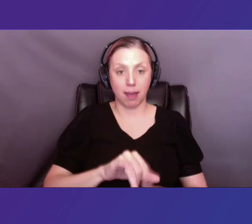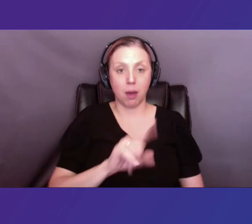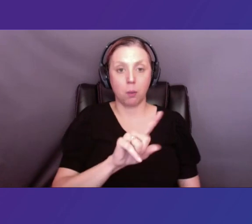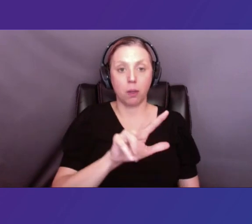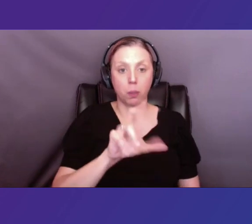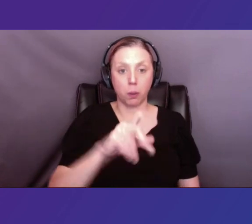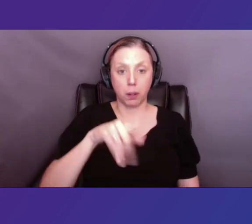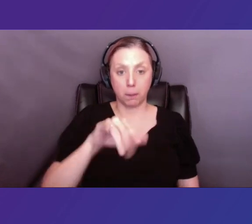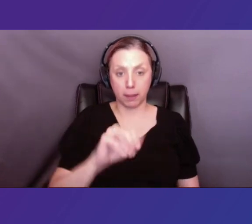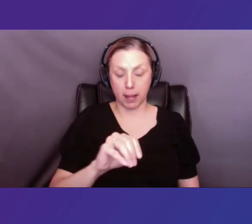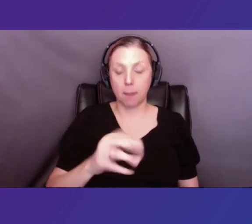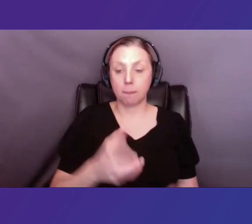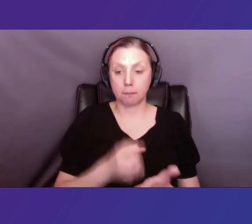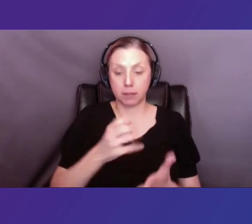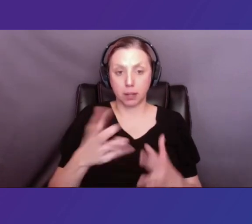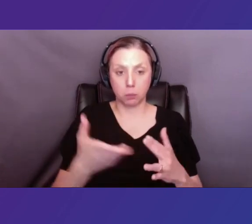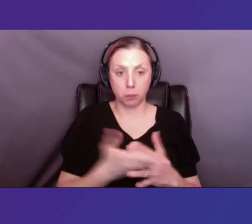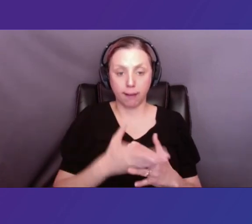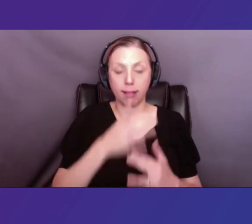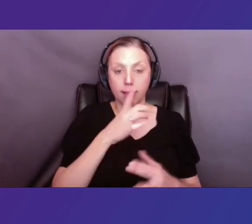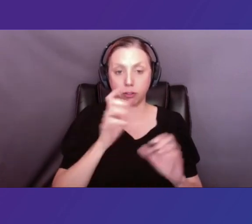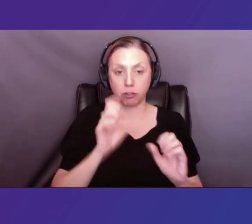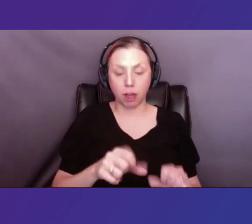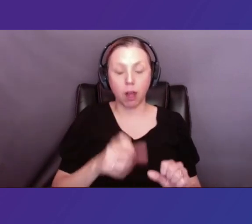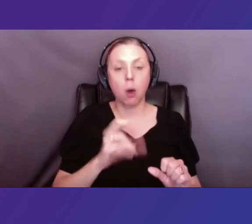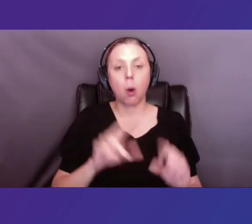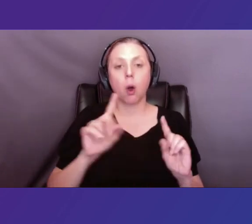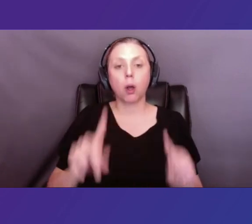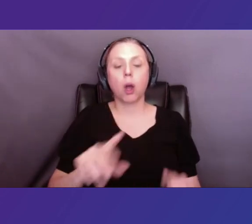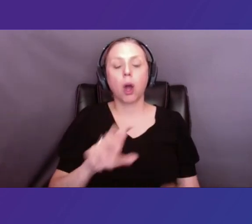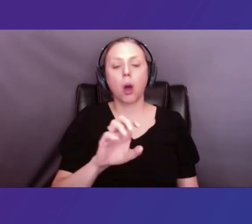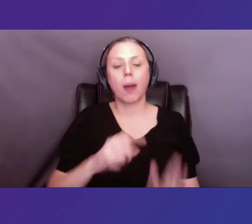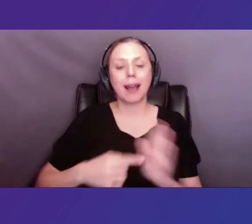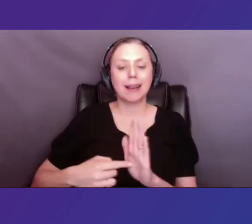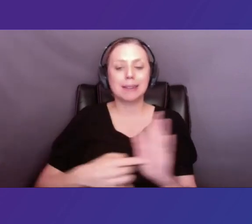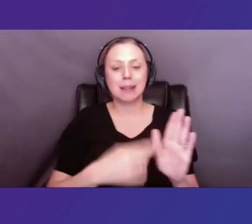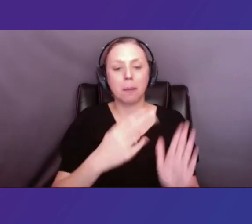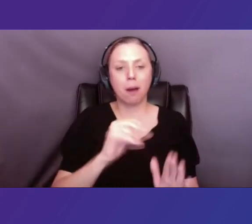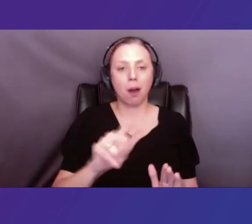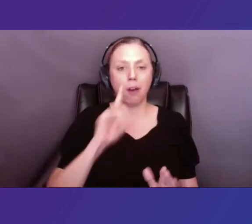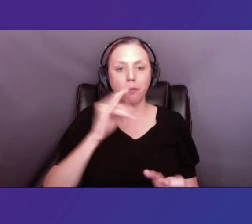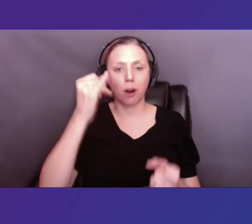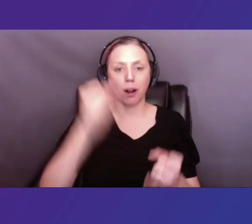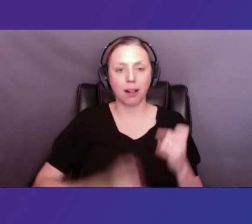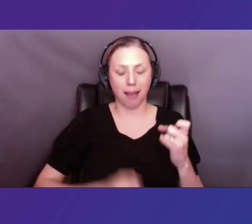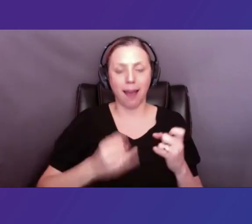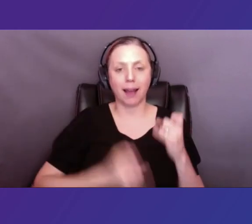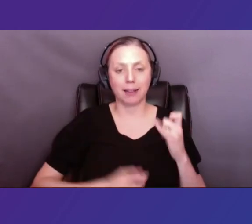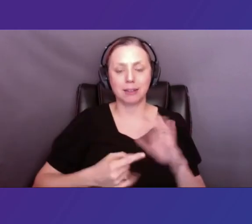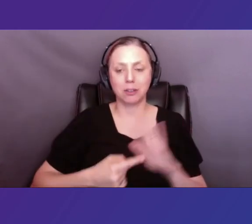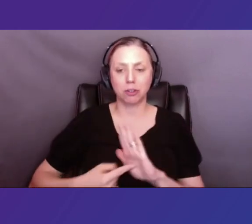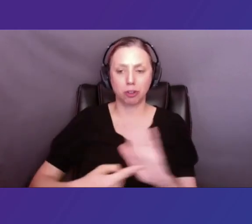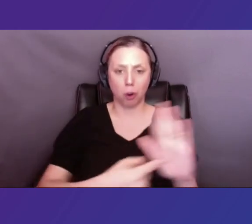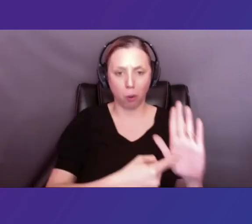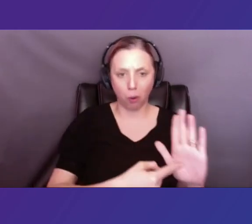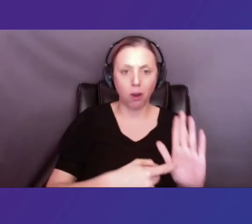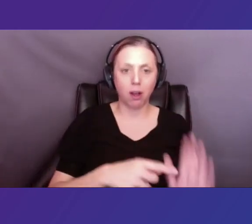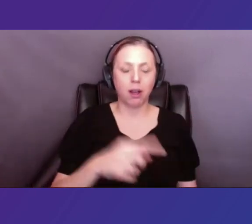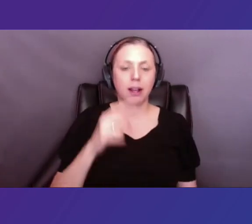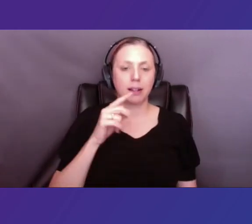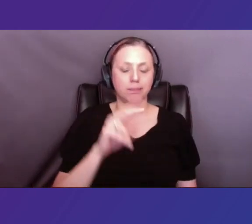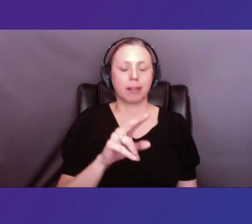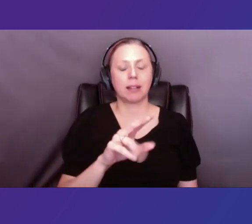lunch and/or head over to the exhibitor hall for our last virtual expo showcase.